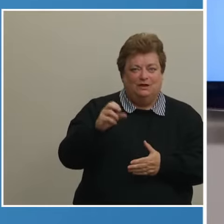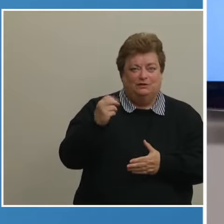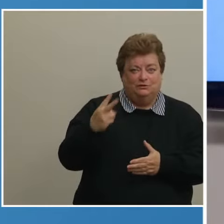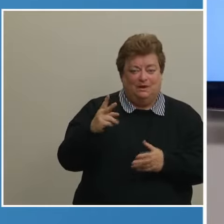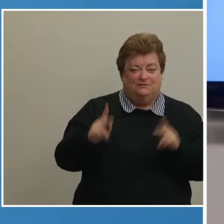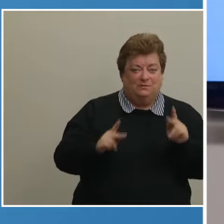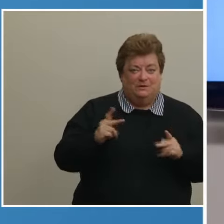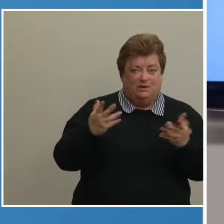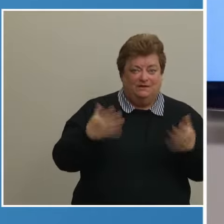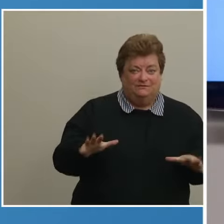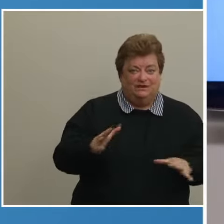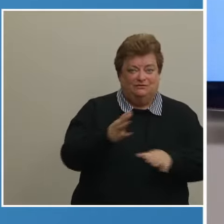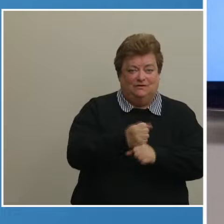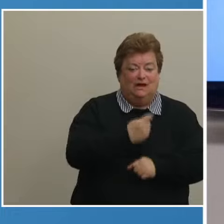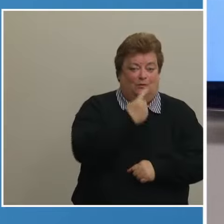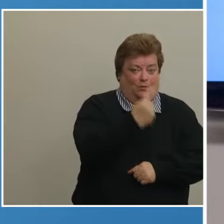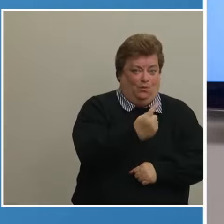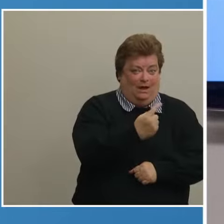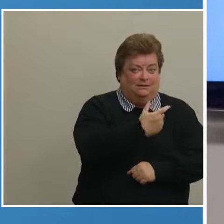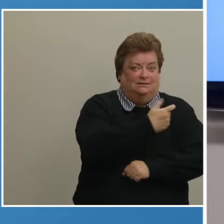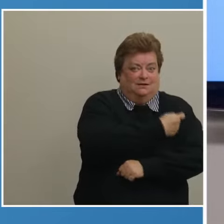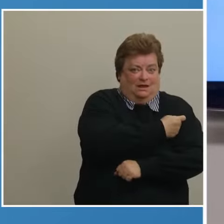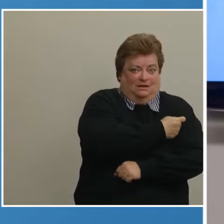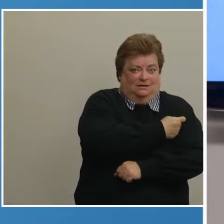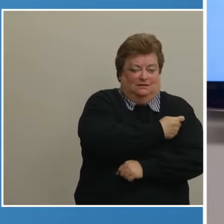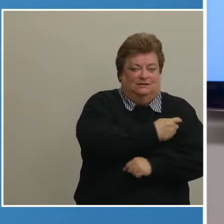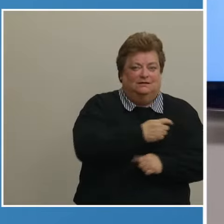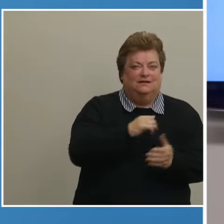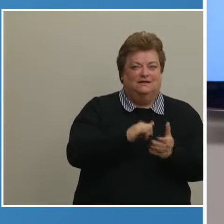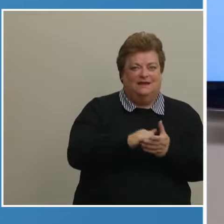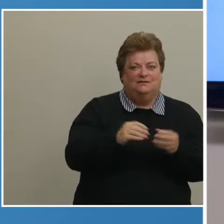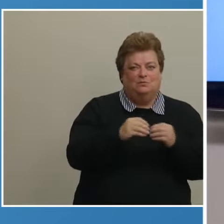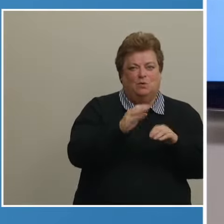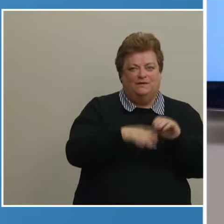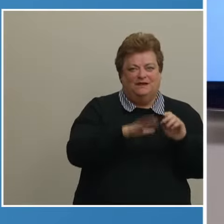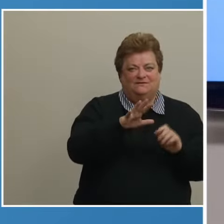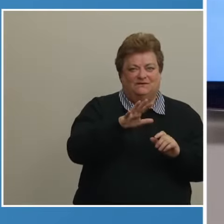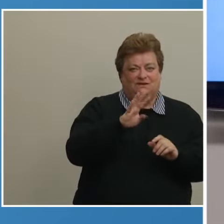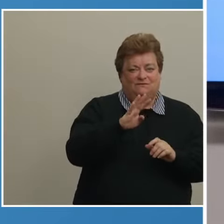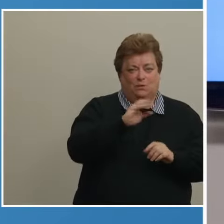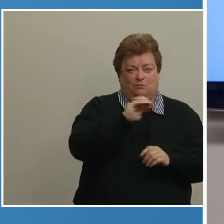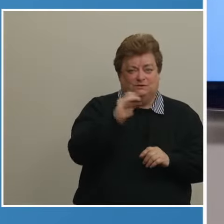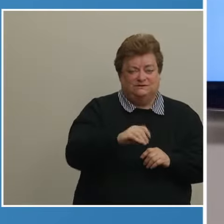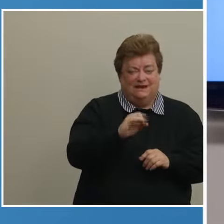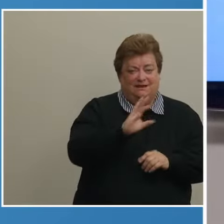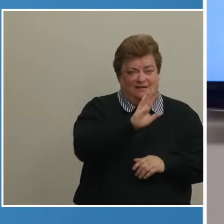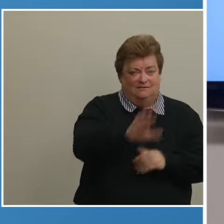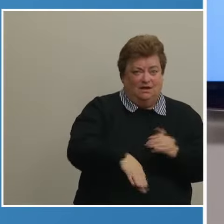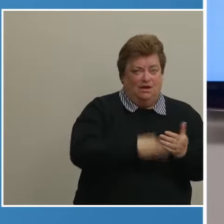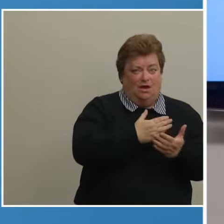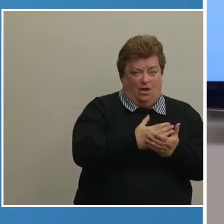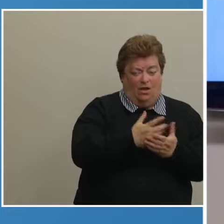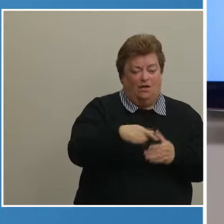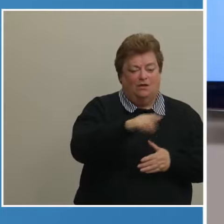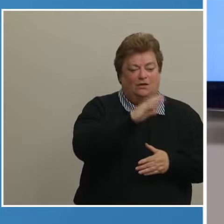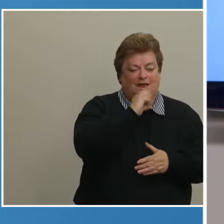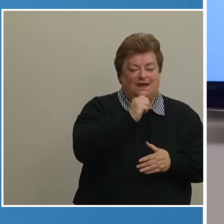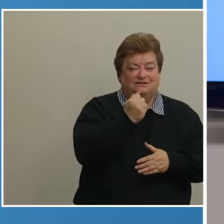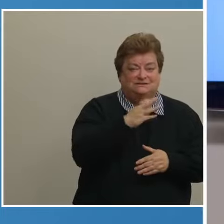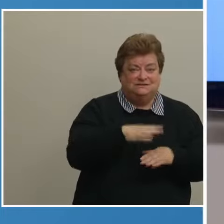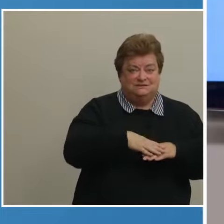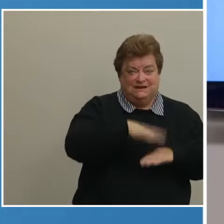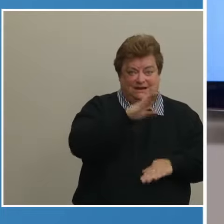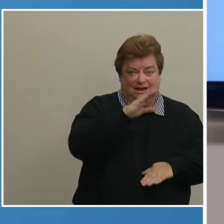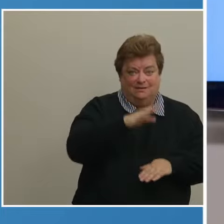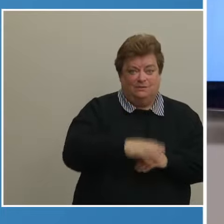141,212 residents have received 1 dose of vaccine, which is more than 54% of the population age 16 and